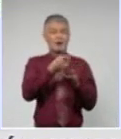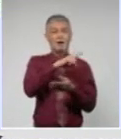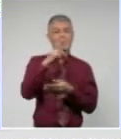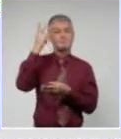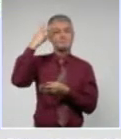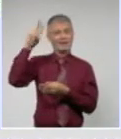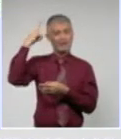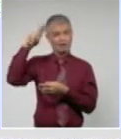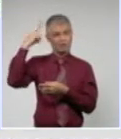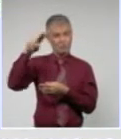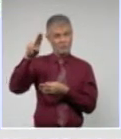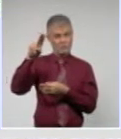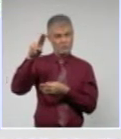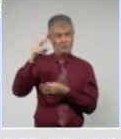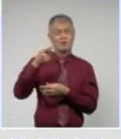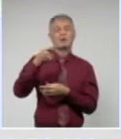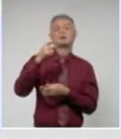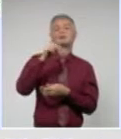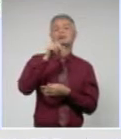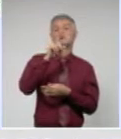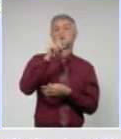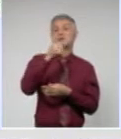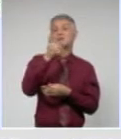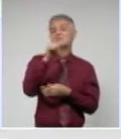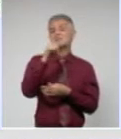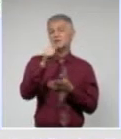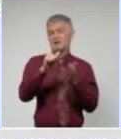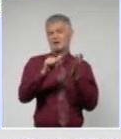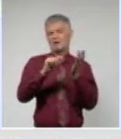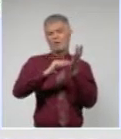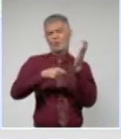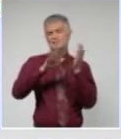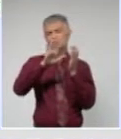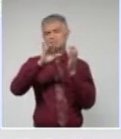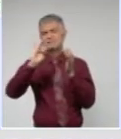at 10.56%. This is